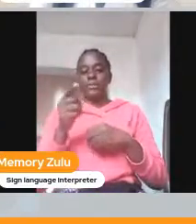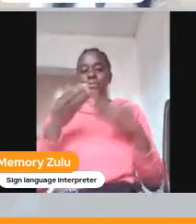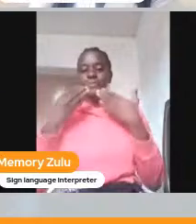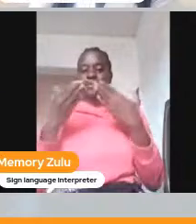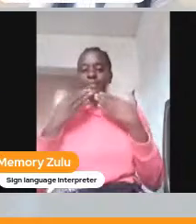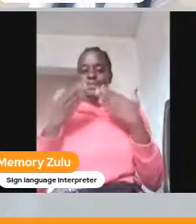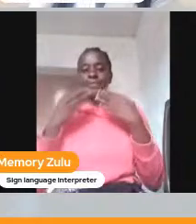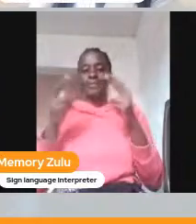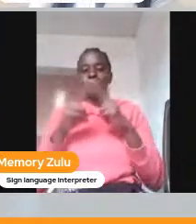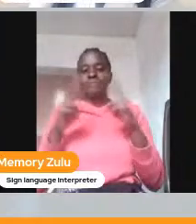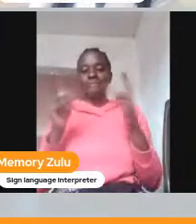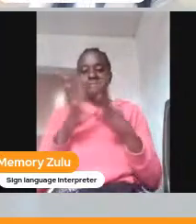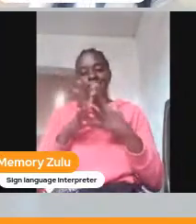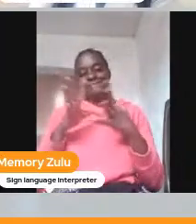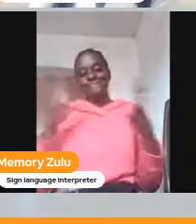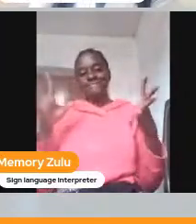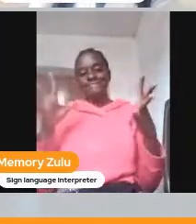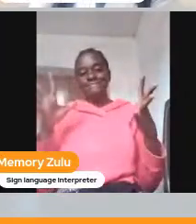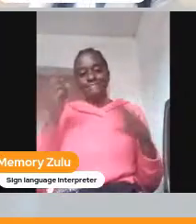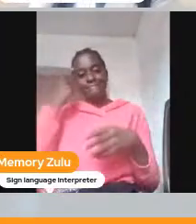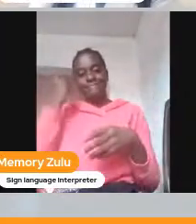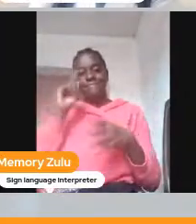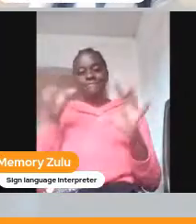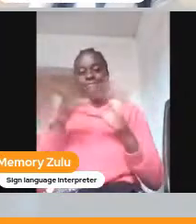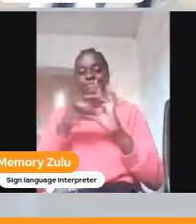the show, guys, to our guests.